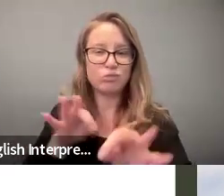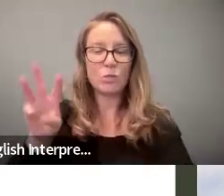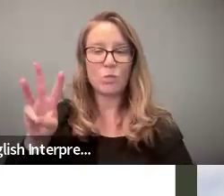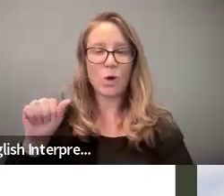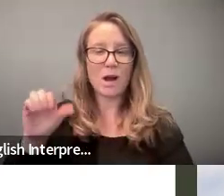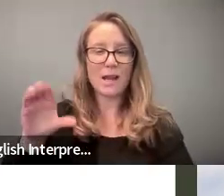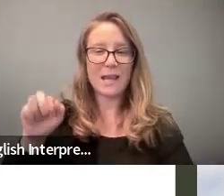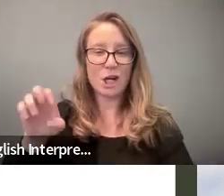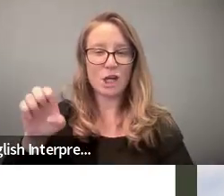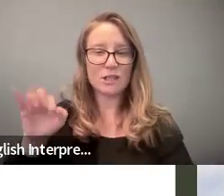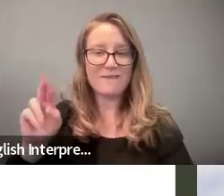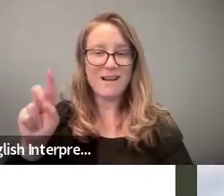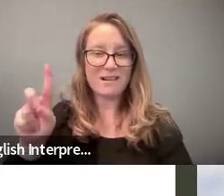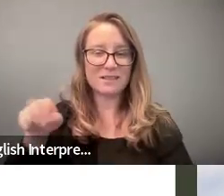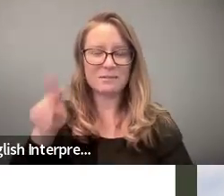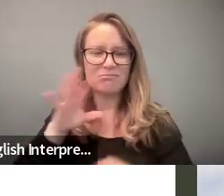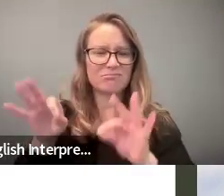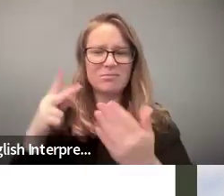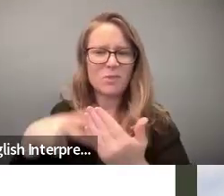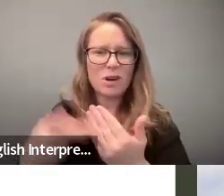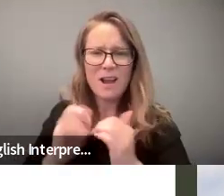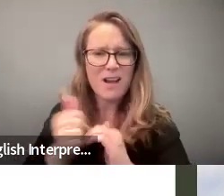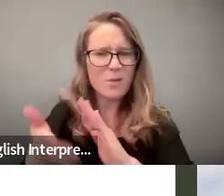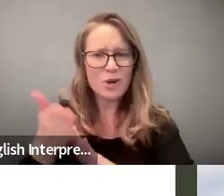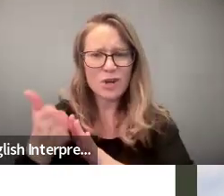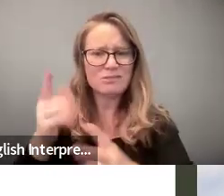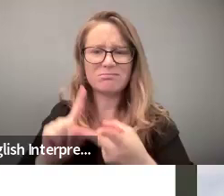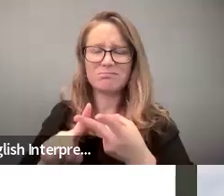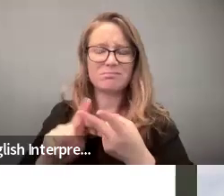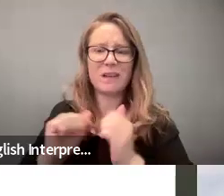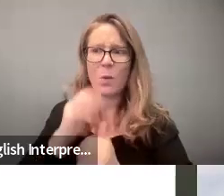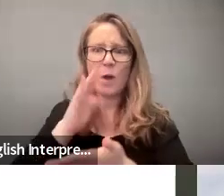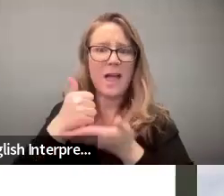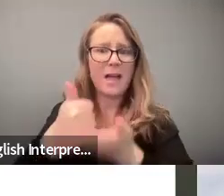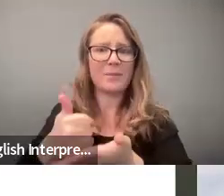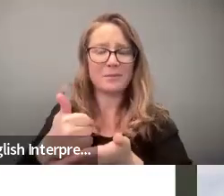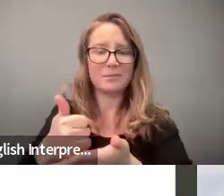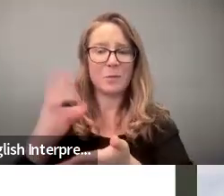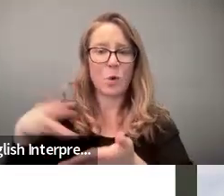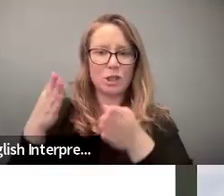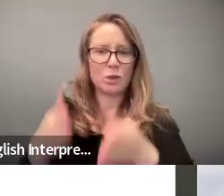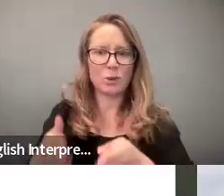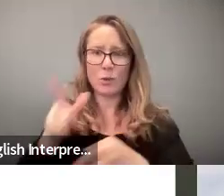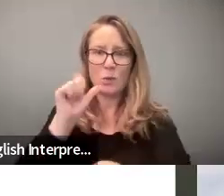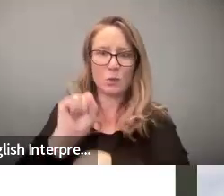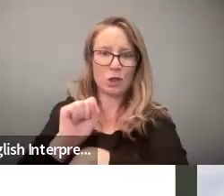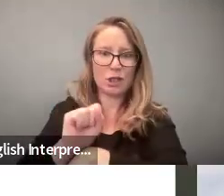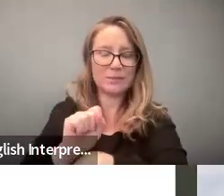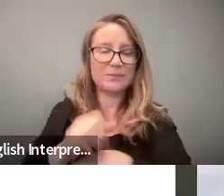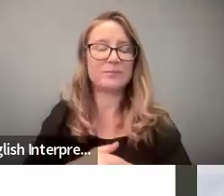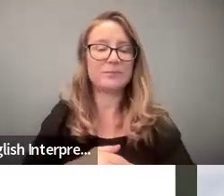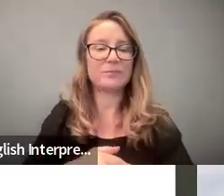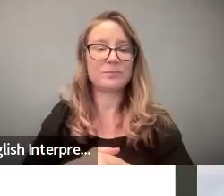Cares Fund and talk about how the program works and how it will be helping working Washingtonians. Then we're going to